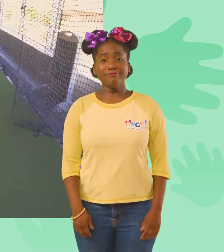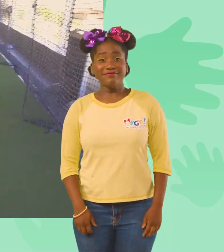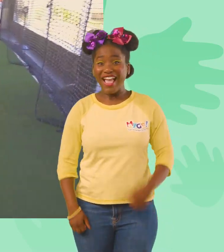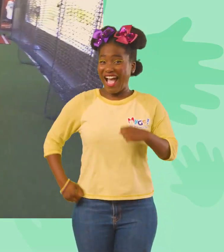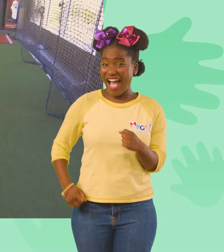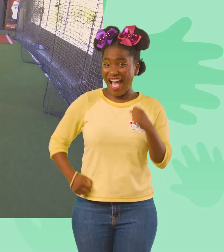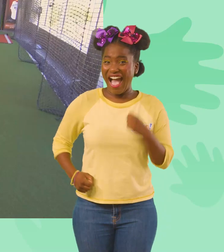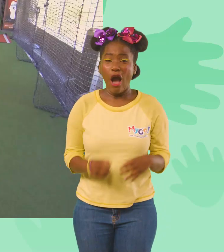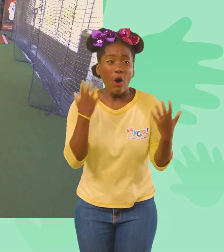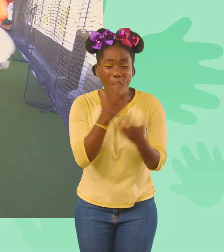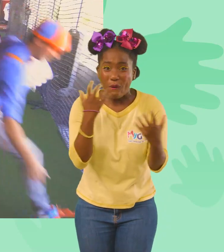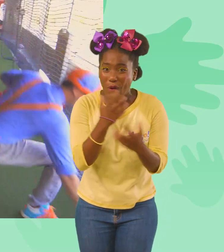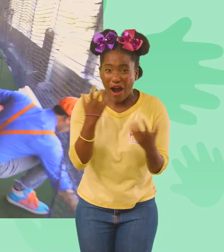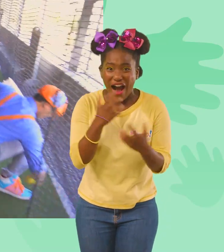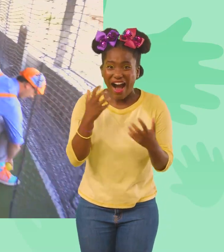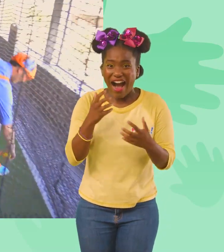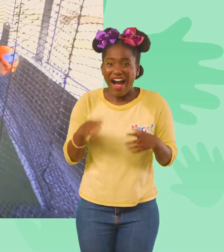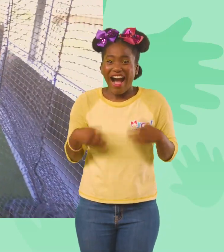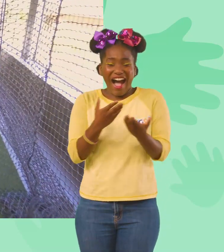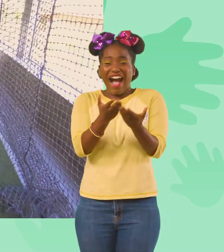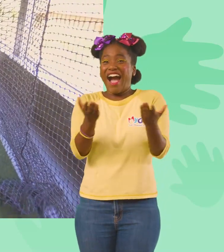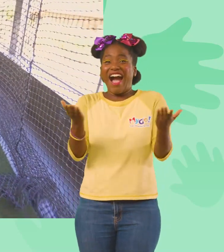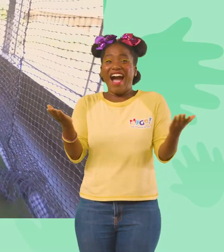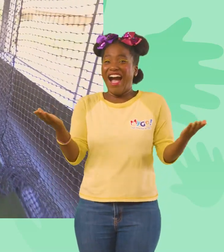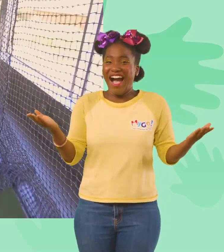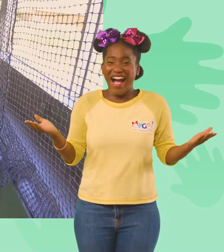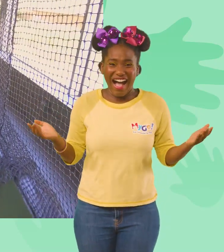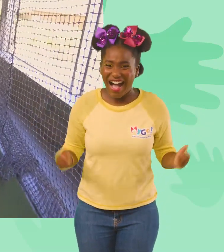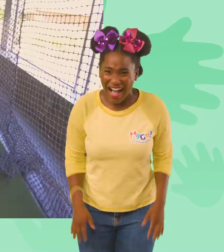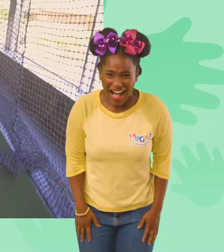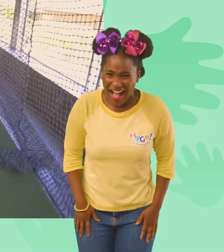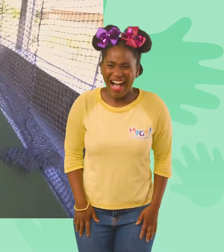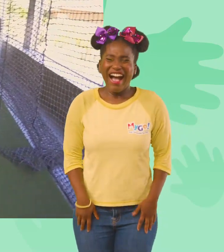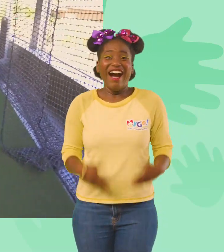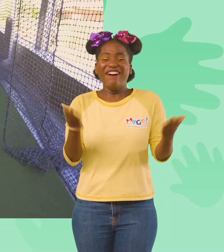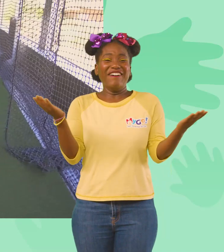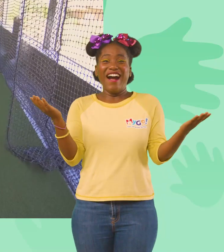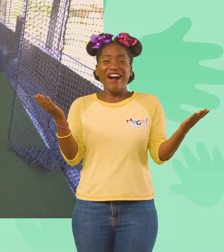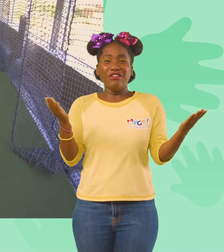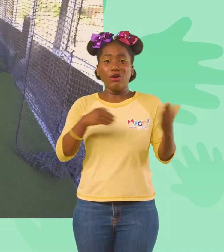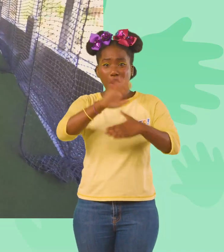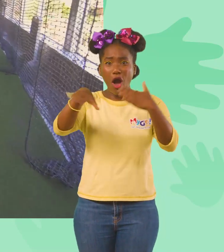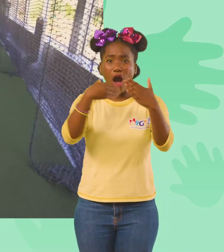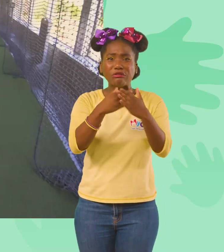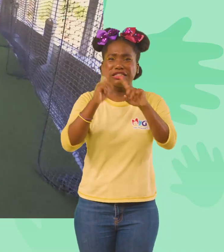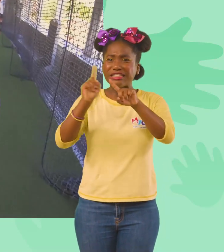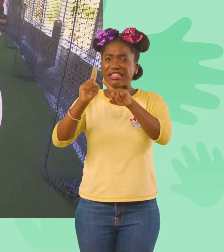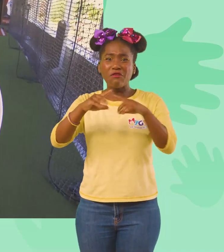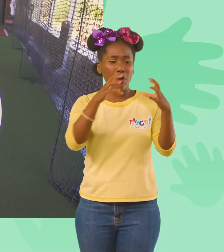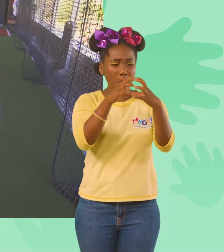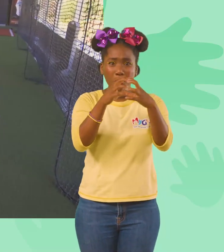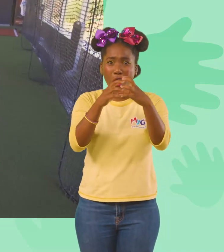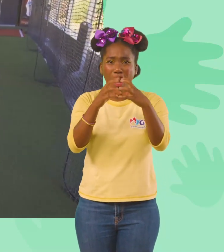up, clean up your stuff. Your room looks quite a mess. Whoa! Look at all of these balls! That